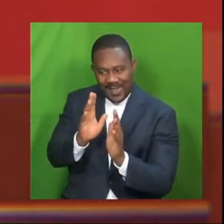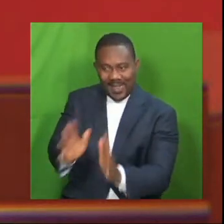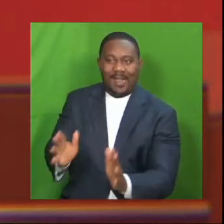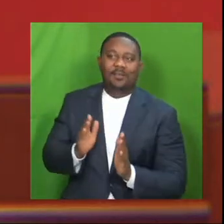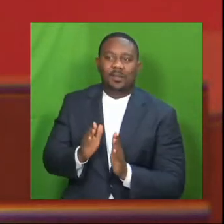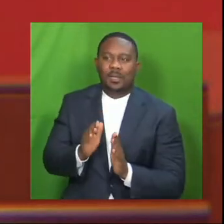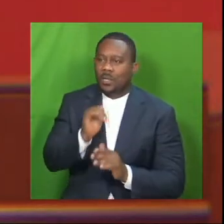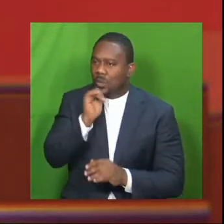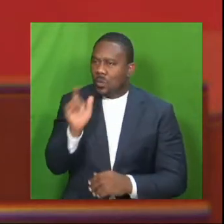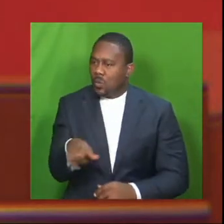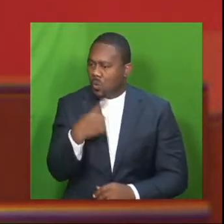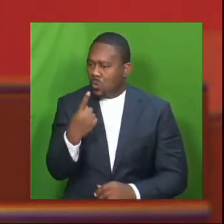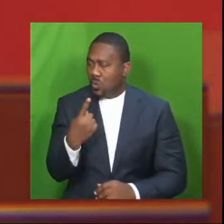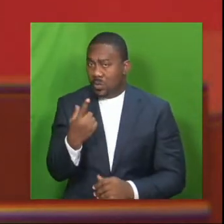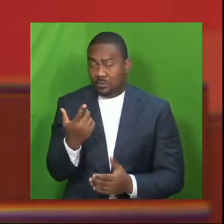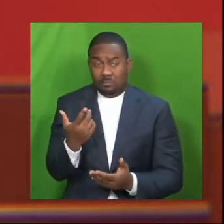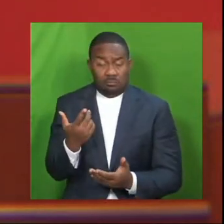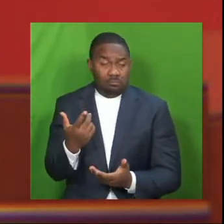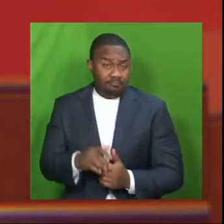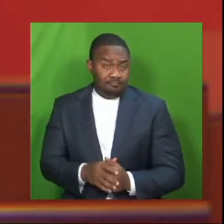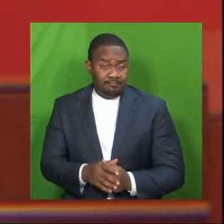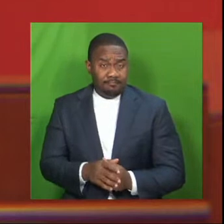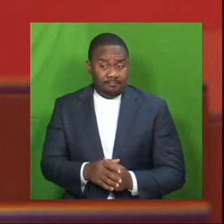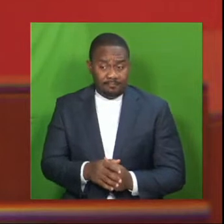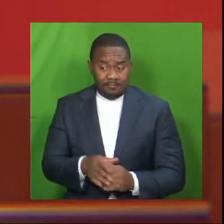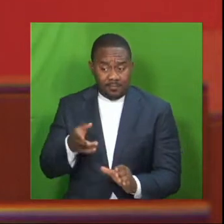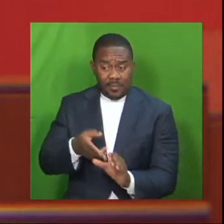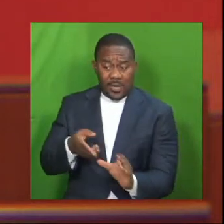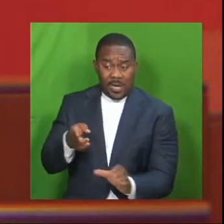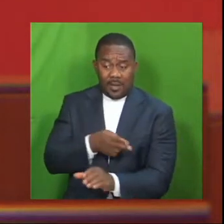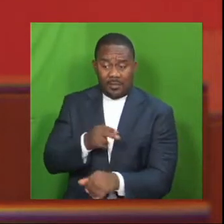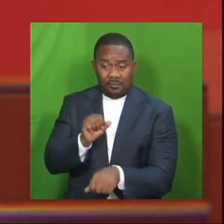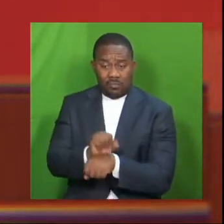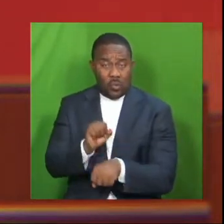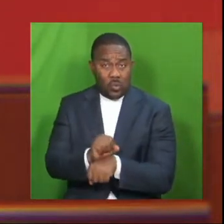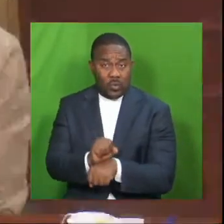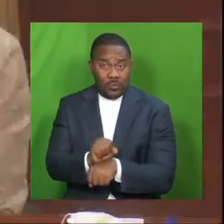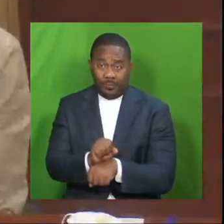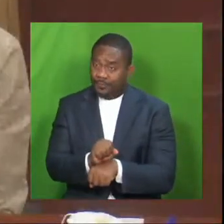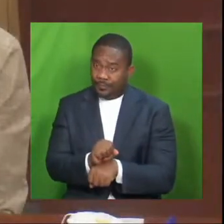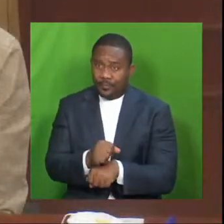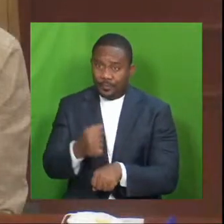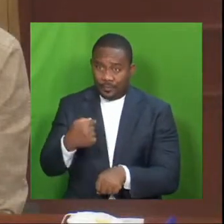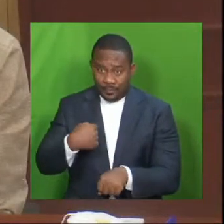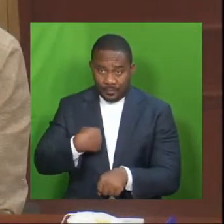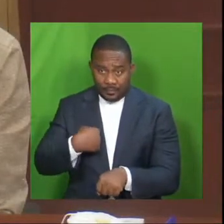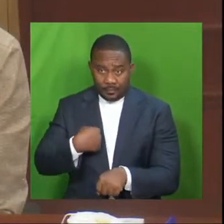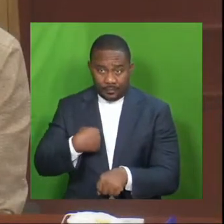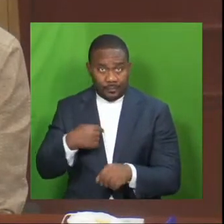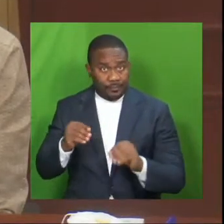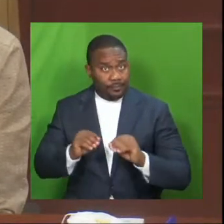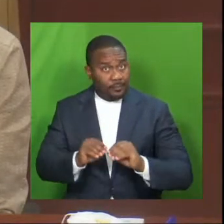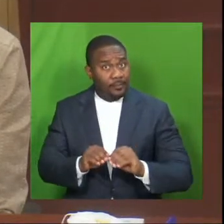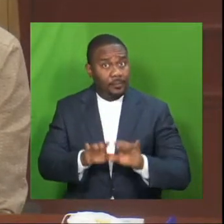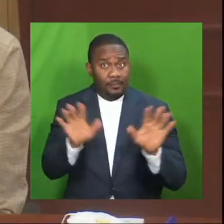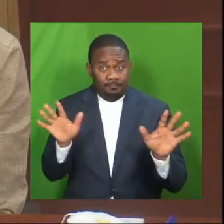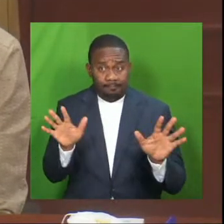absence from Parliament without leave. And so I was clear in